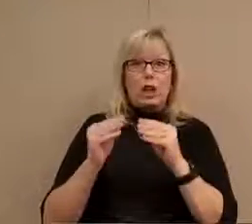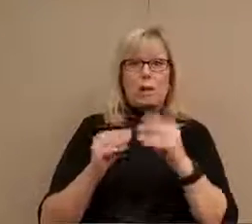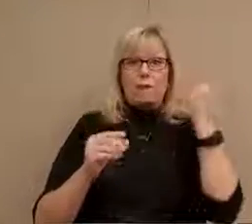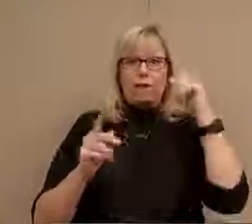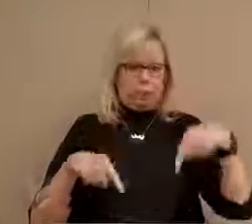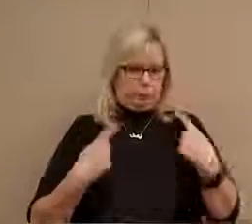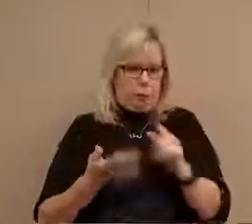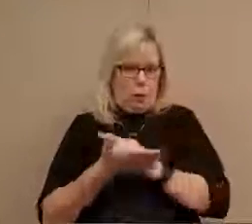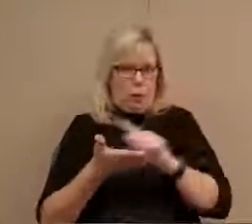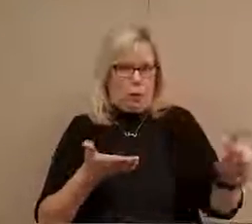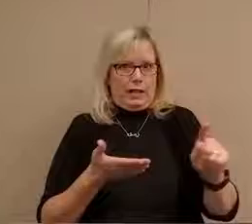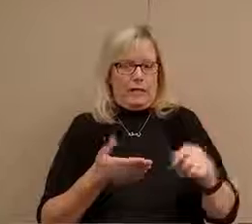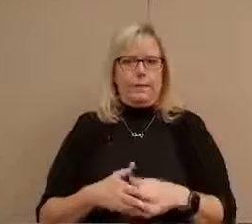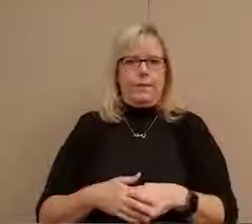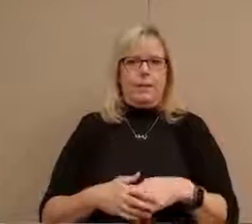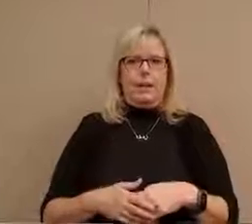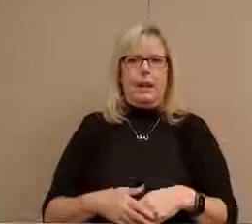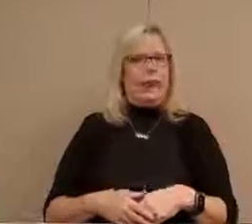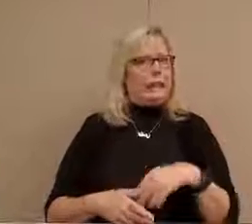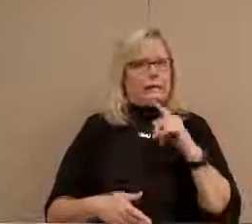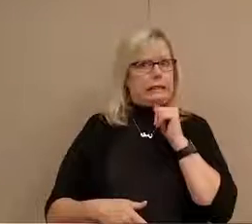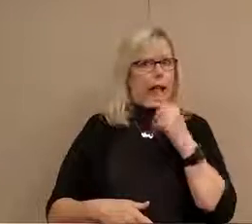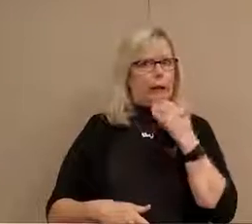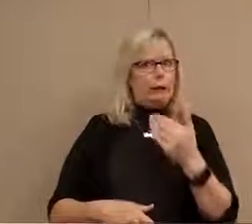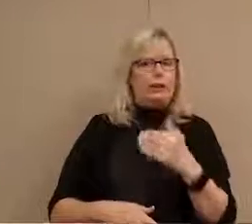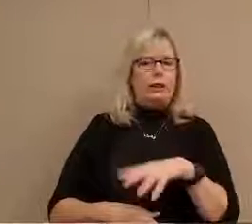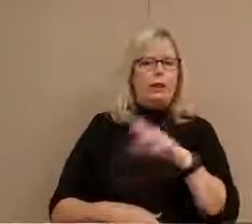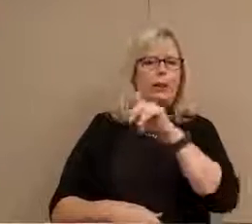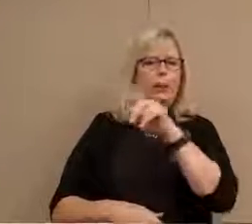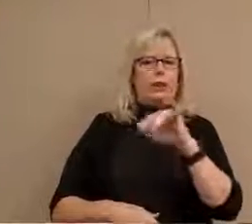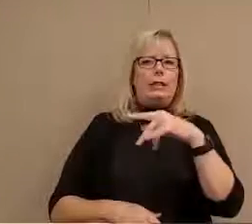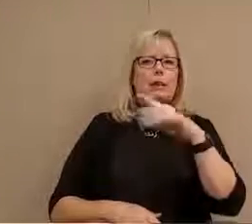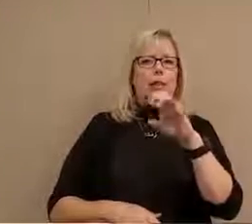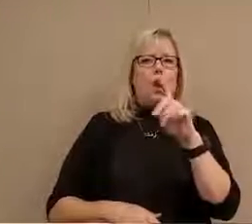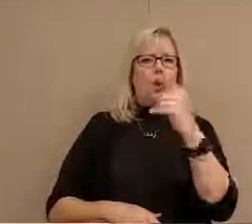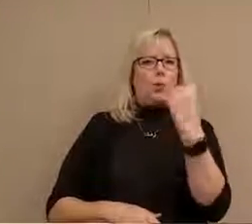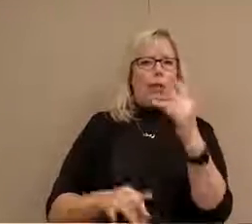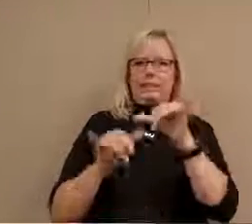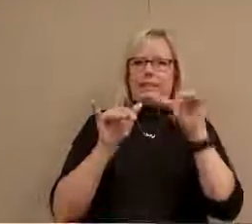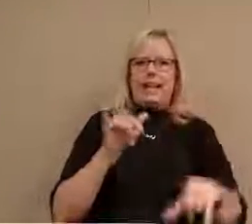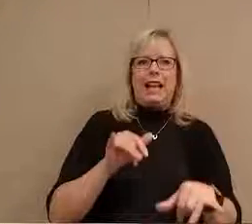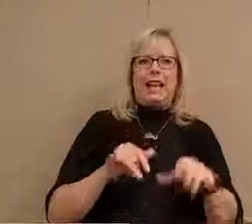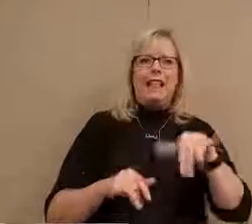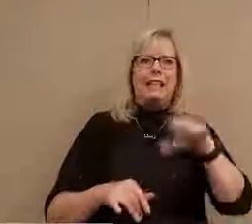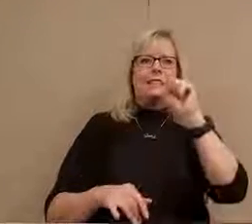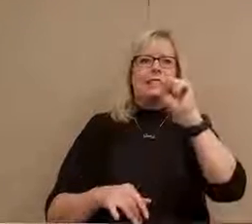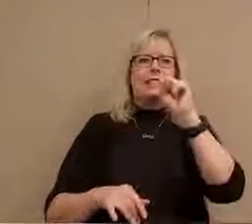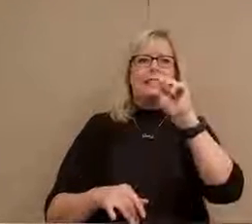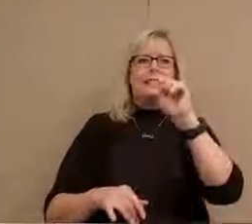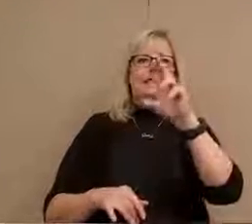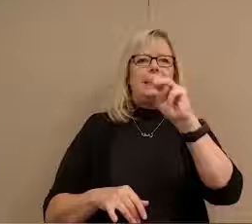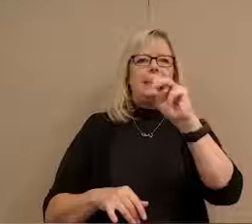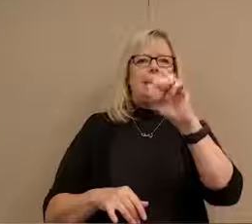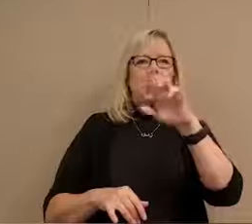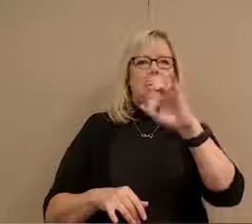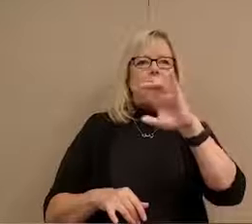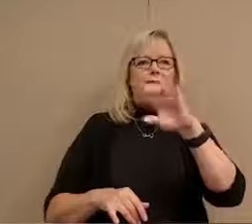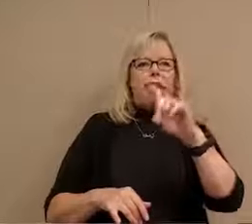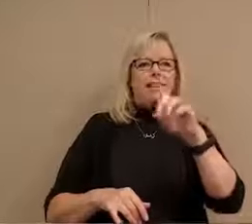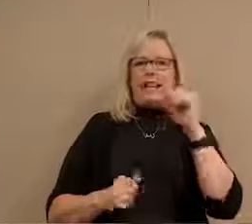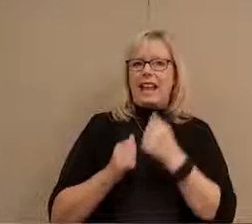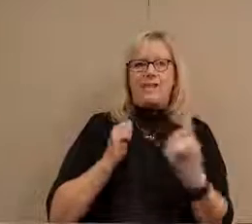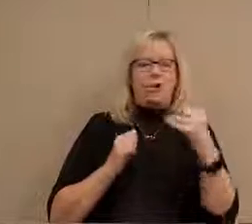in the past week, and the picture's pretty bleak. We have one zip code that didn't change. I think that's Summerfield, and everywhere else we